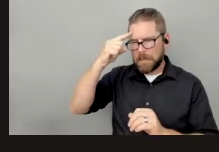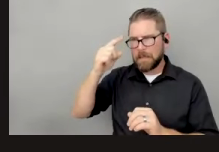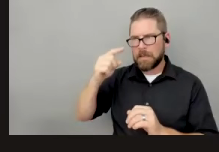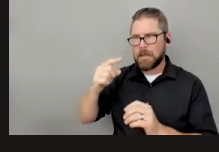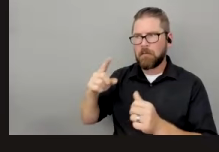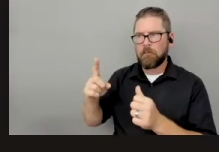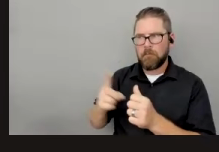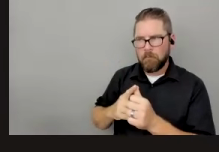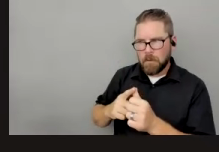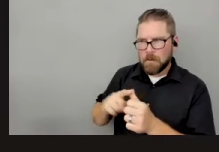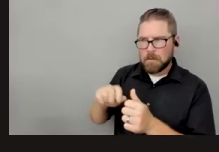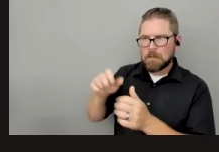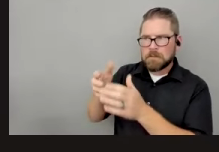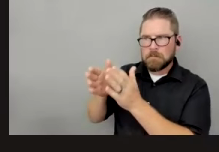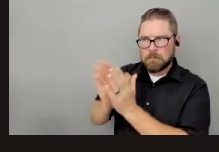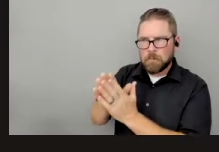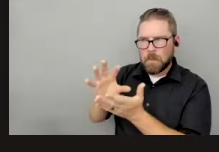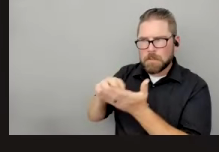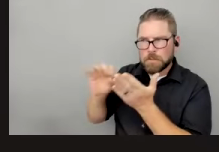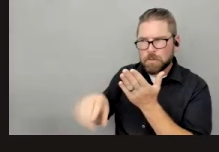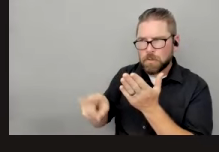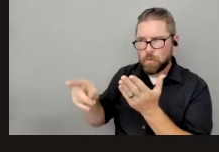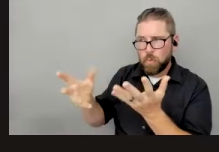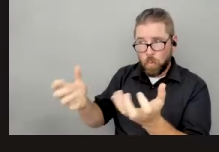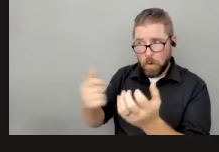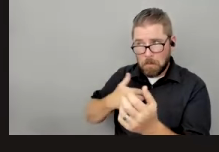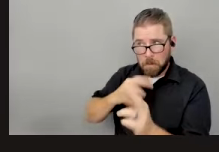But if they went and wrote it, then I guess.